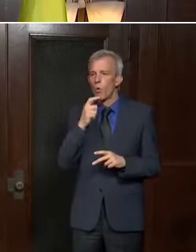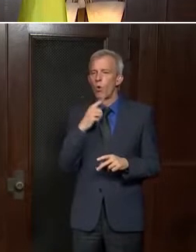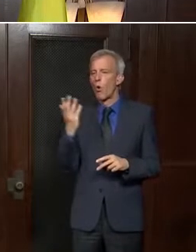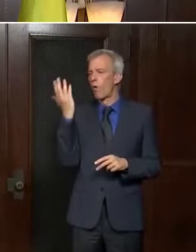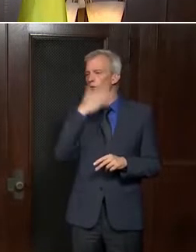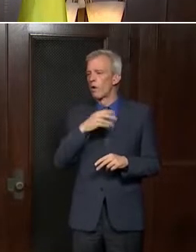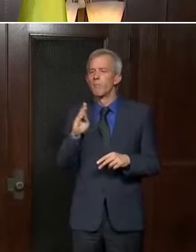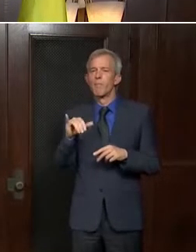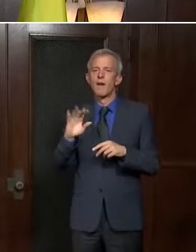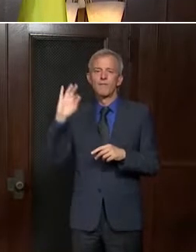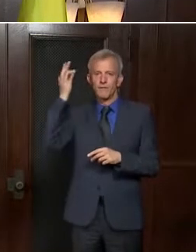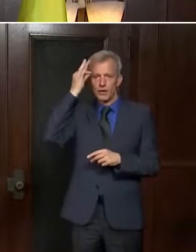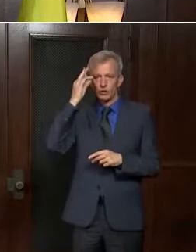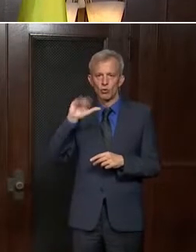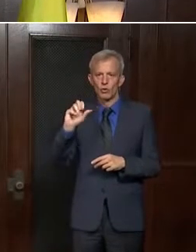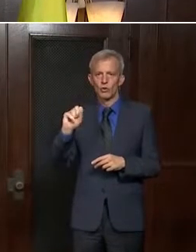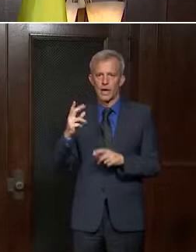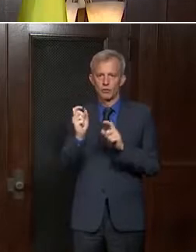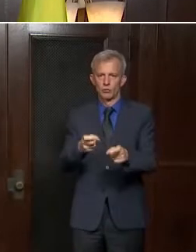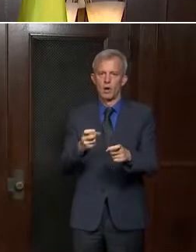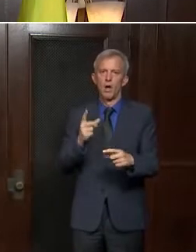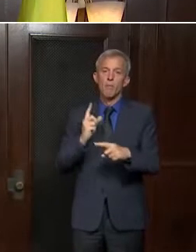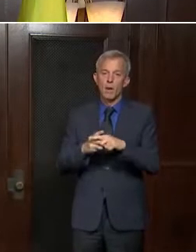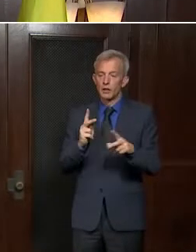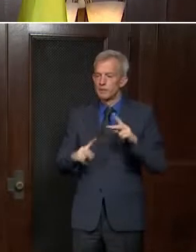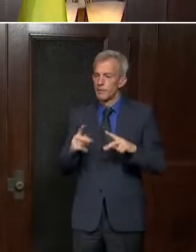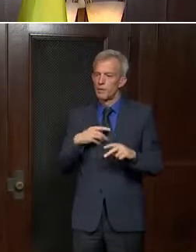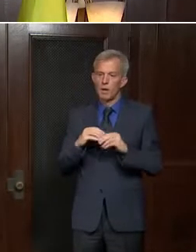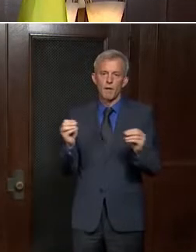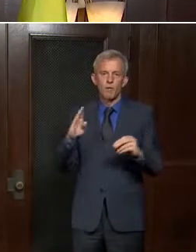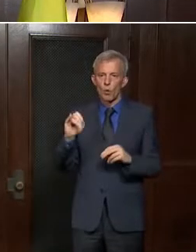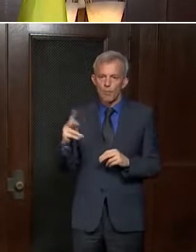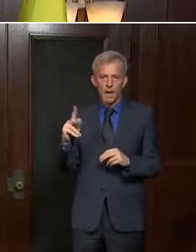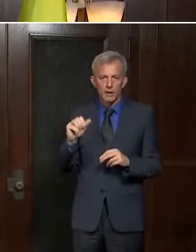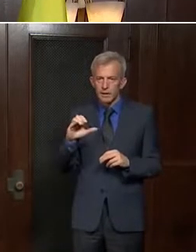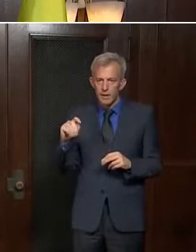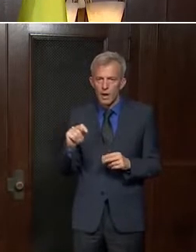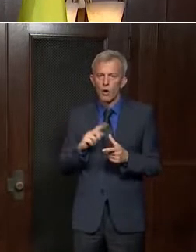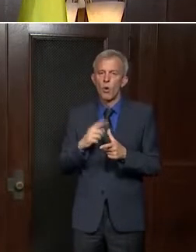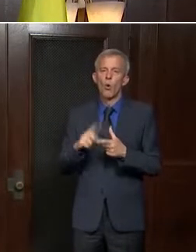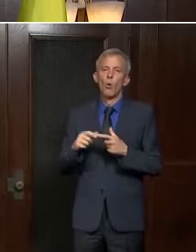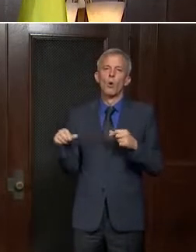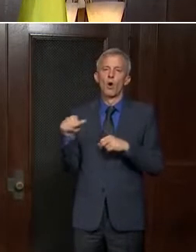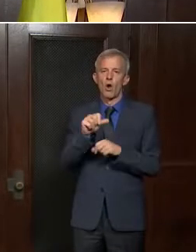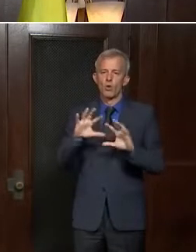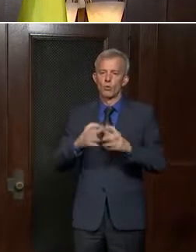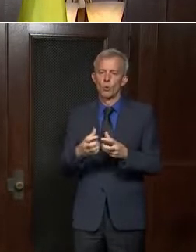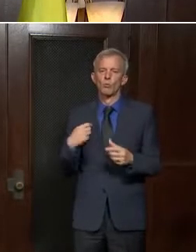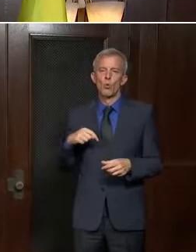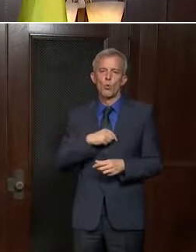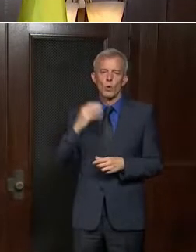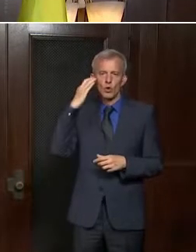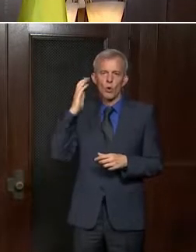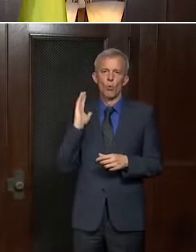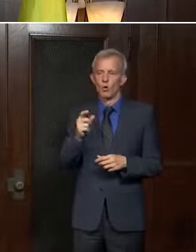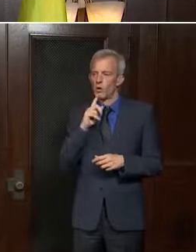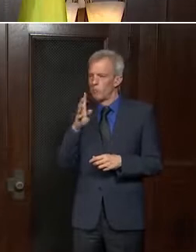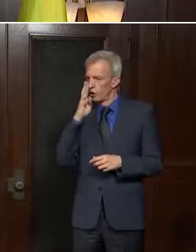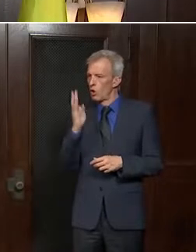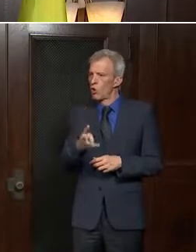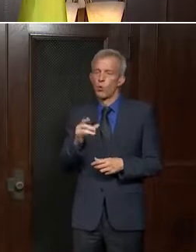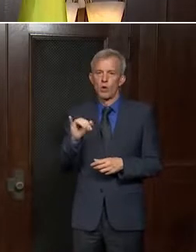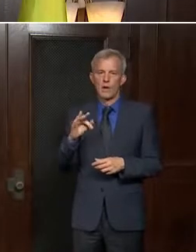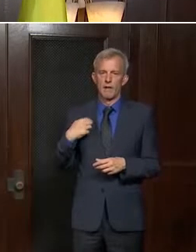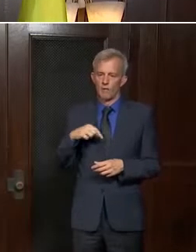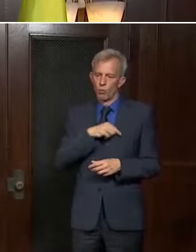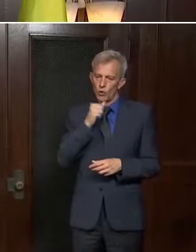cash grants, as well as the unbanked or other populations who we know might be left behind if we didn't step up. And I want